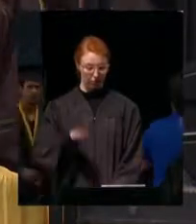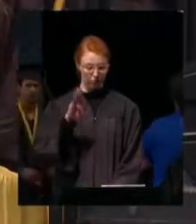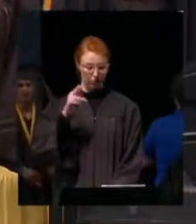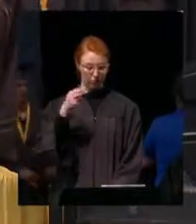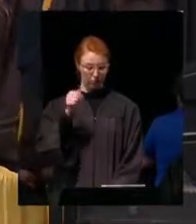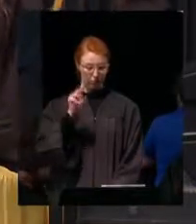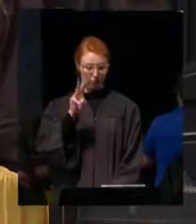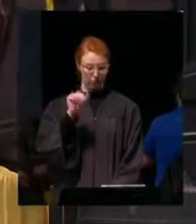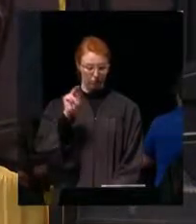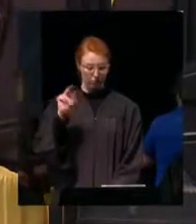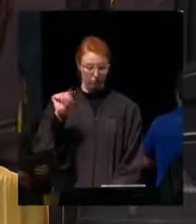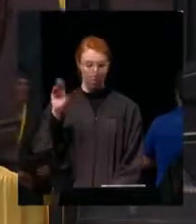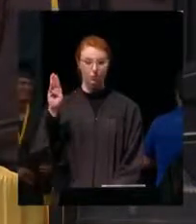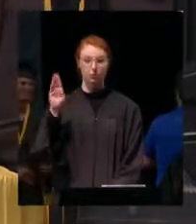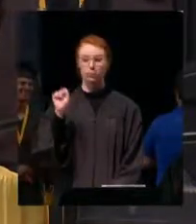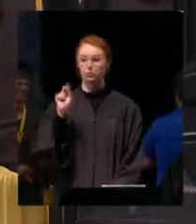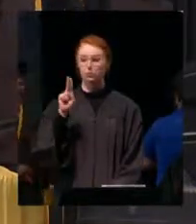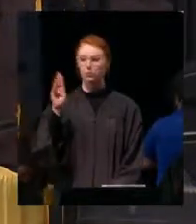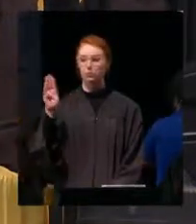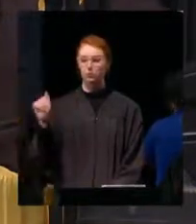Bawana Suba.